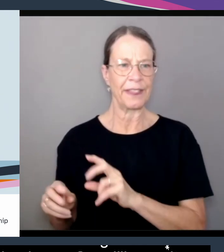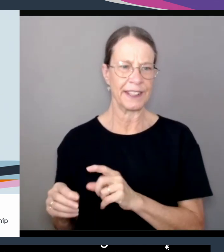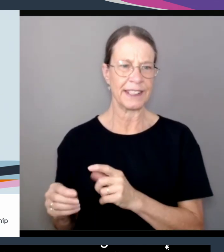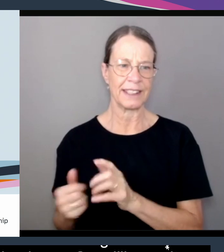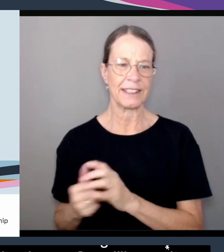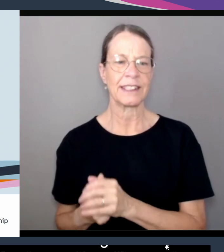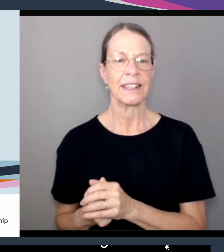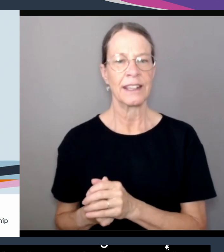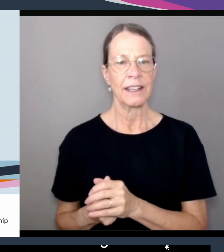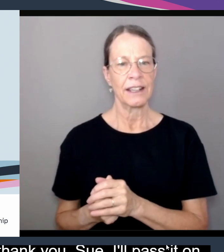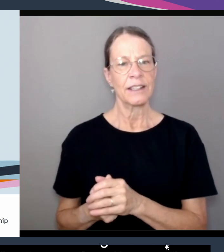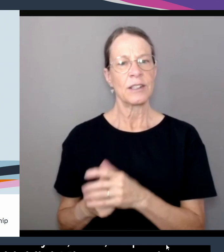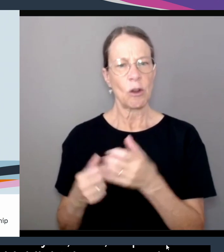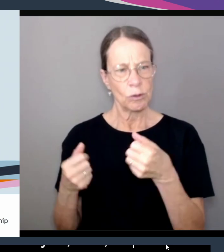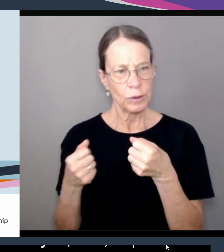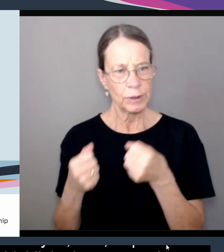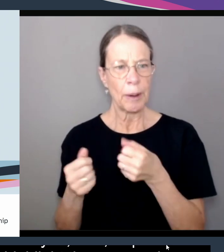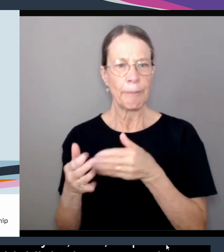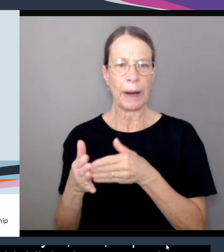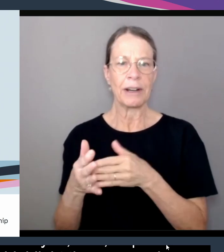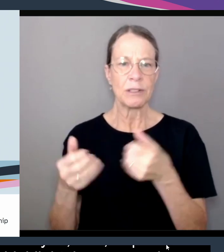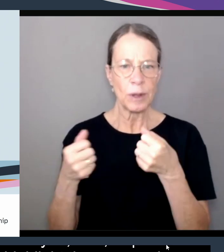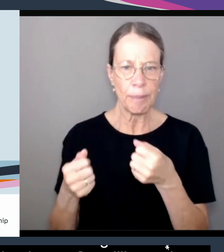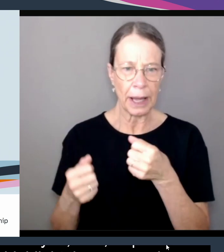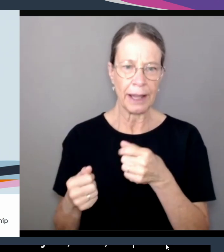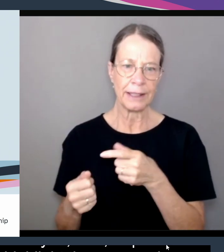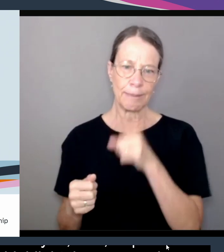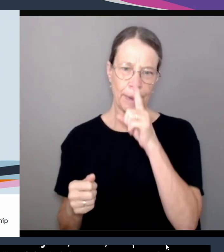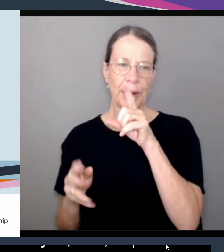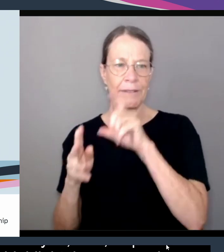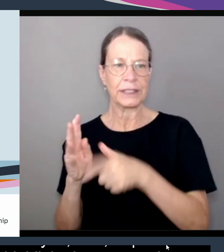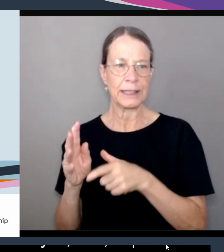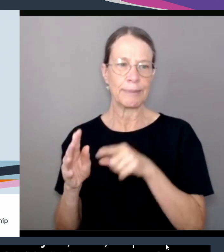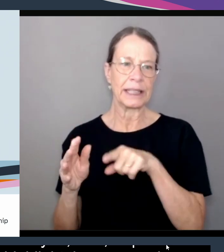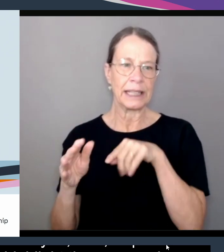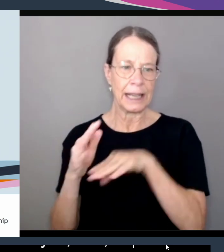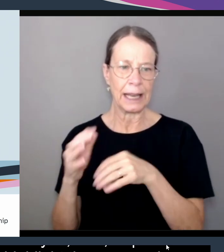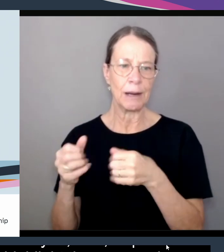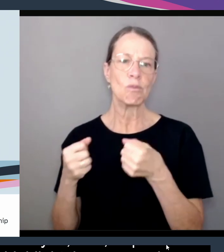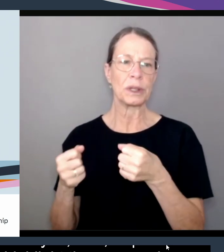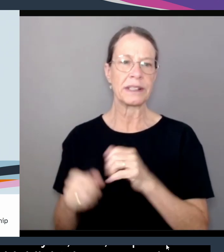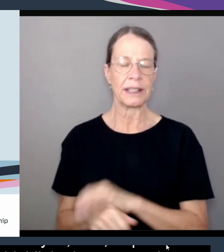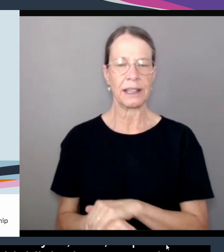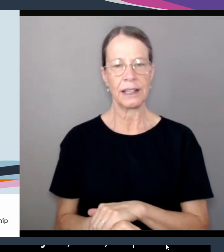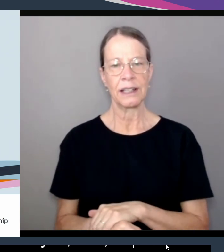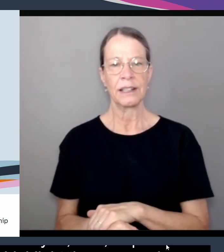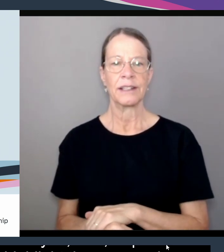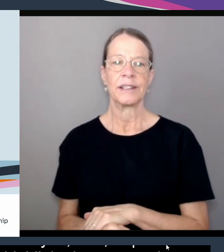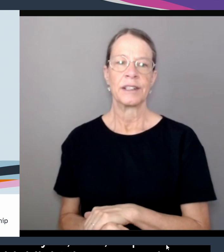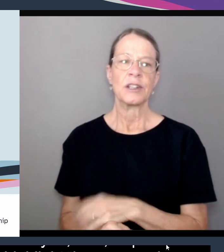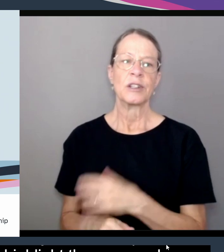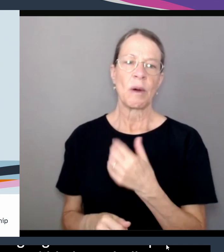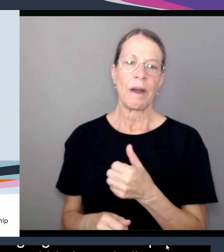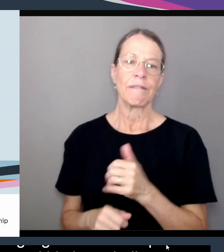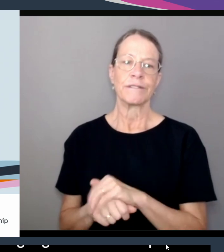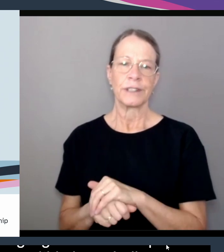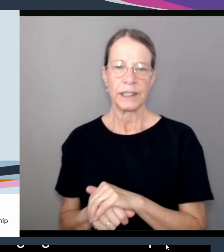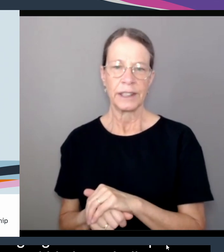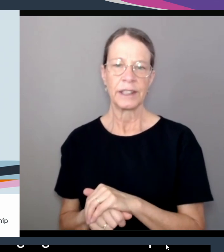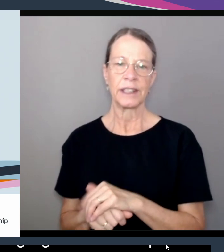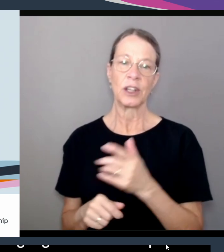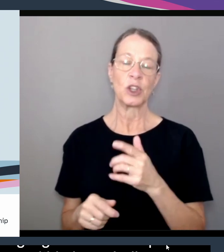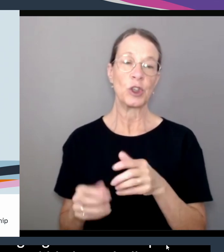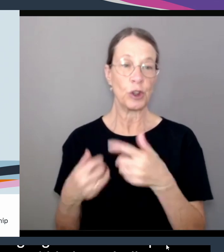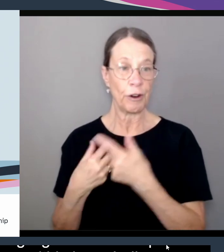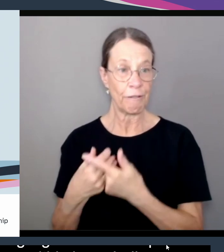Prison. Project lead, Associate Professor Shalar Daniel Mays, lead organisation University of Melbourne in partnership